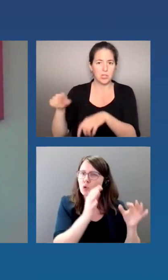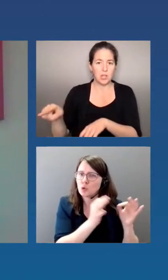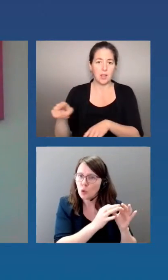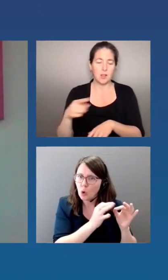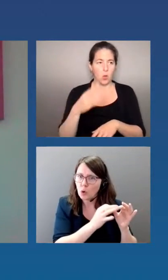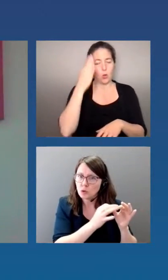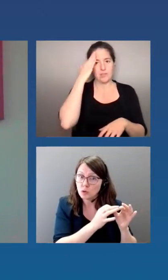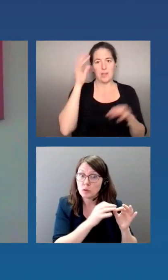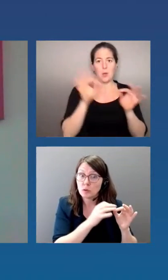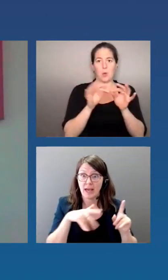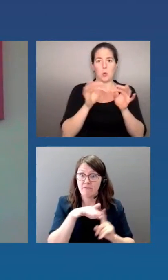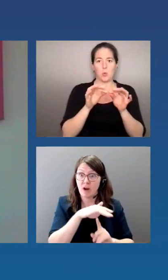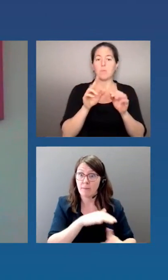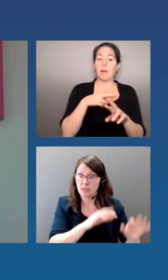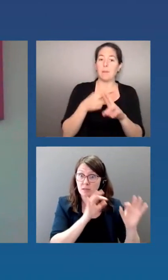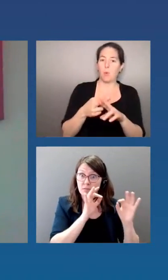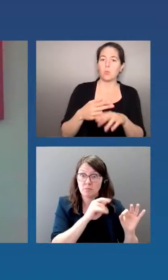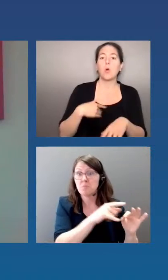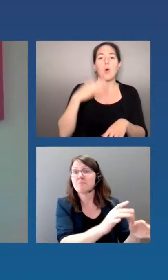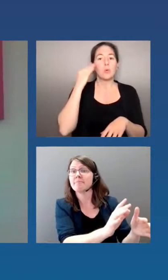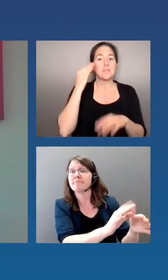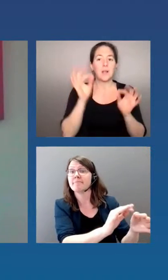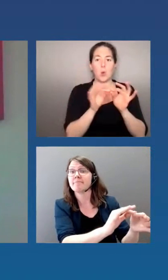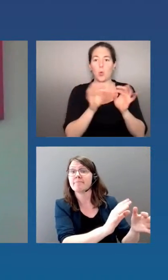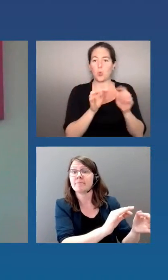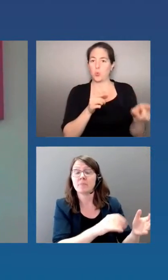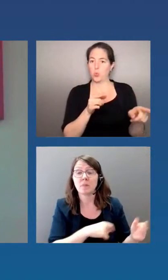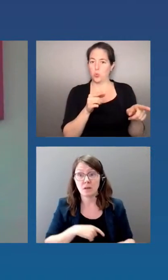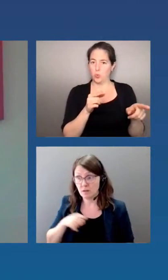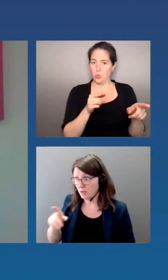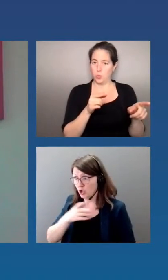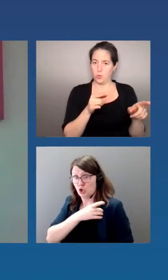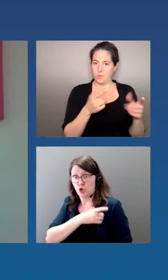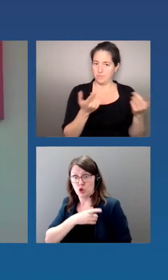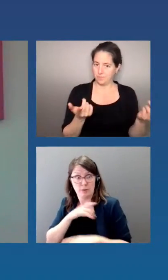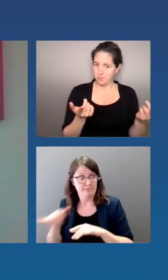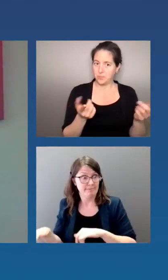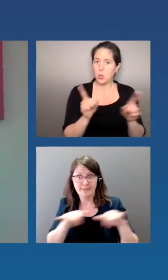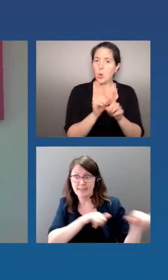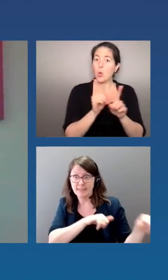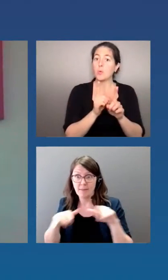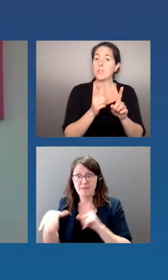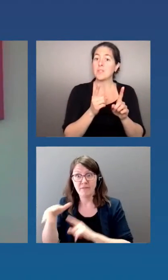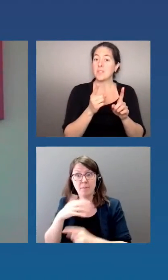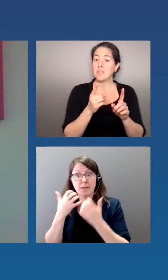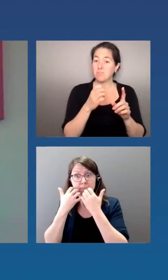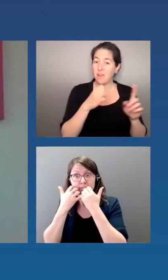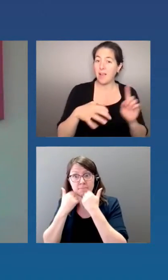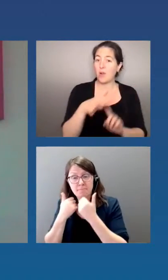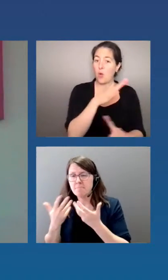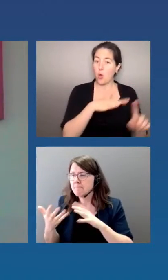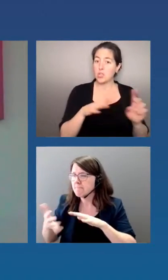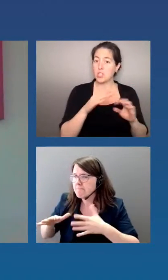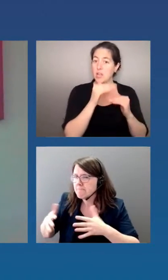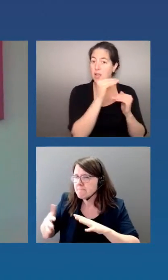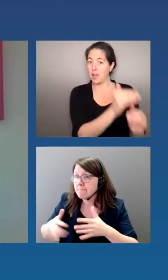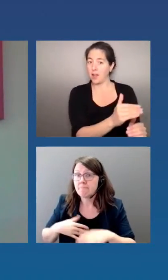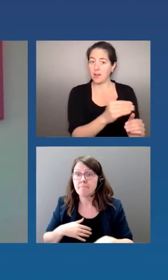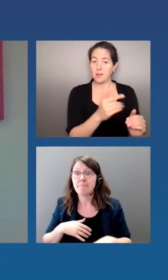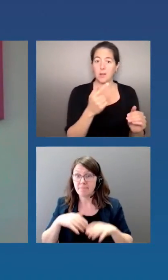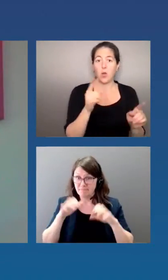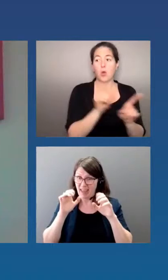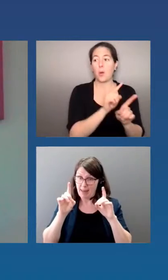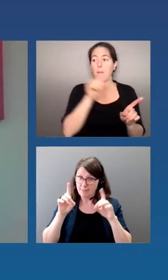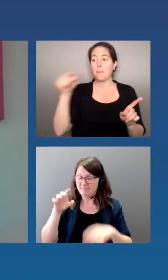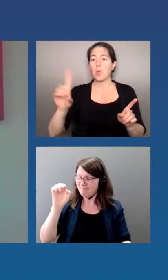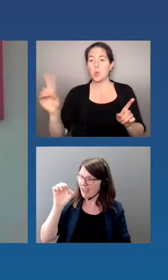environmentally sound as they suggested it would be in Durham? I don't think so, personally. The system at Edmonton, I don't know where they're at. I don't